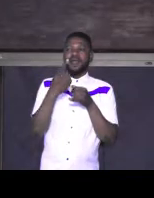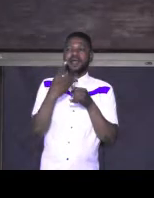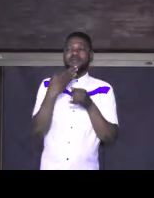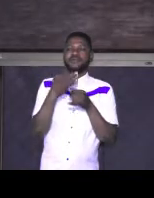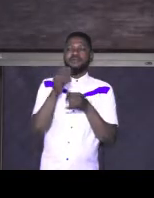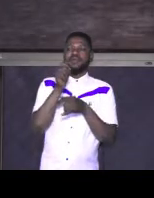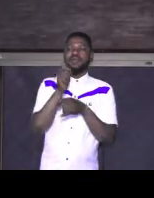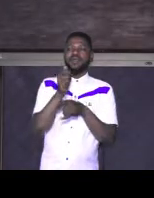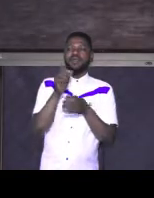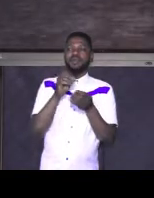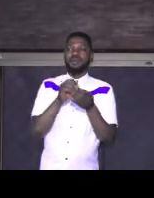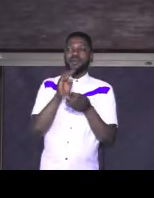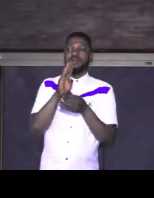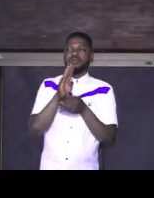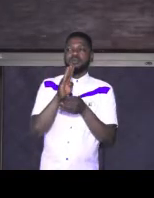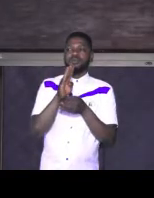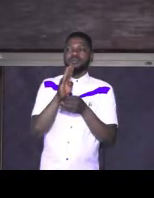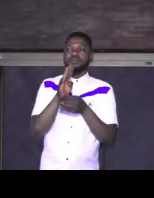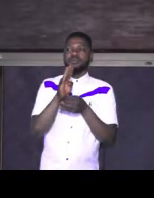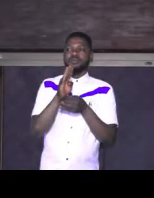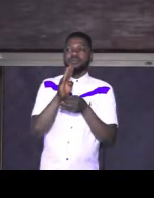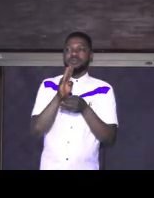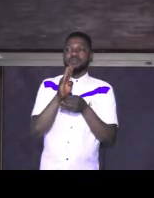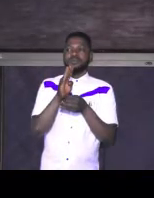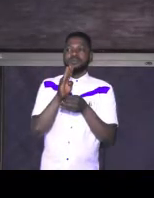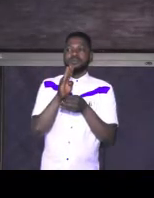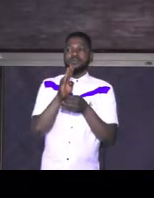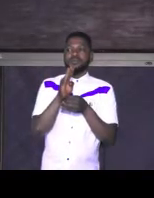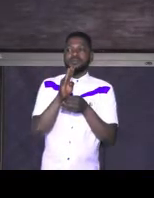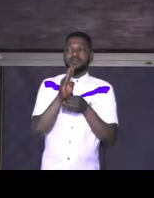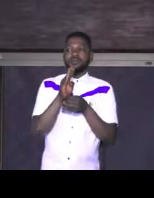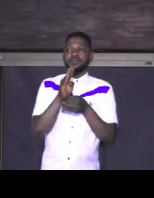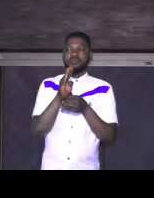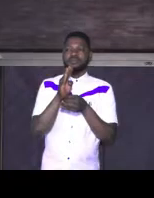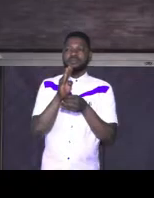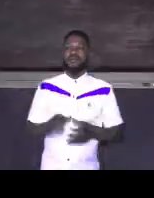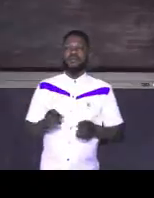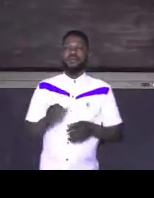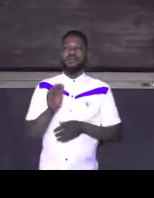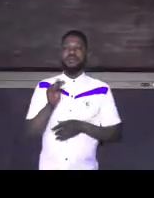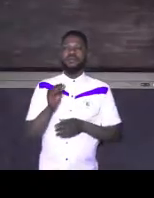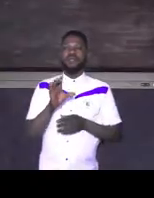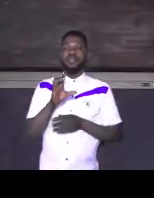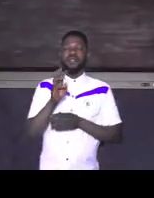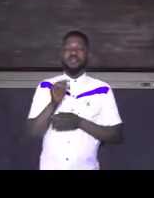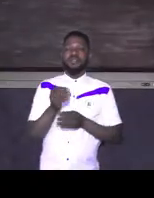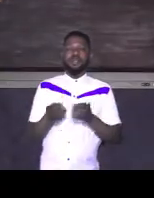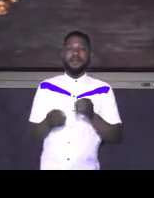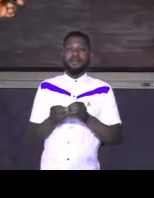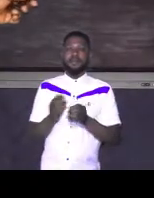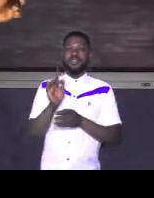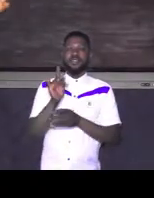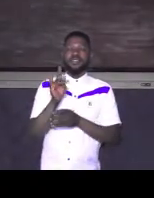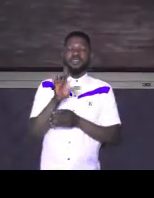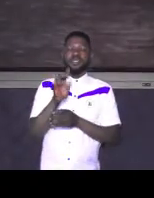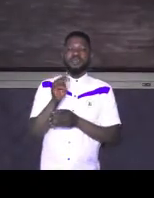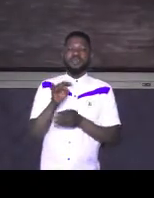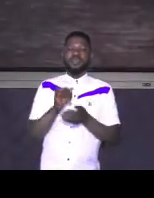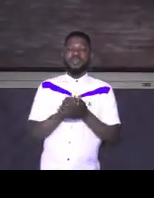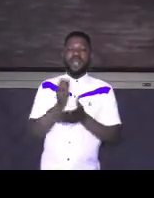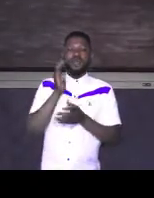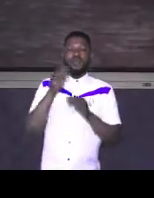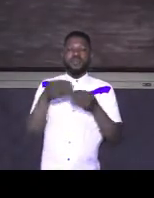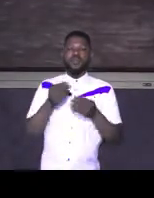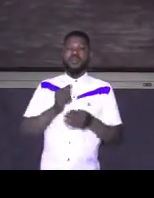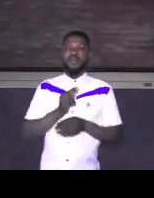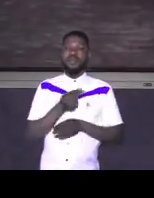So half of the parallel sides times the height, And so 15 centimeters plus 18